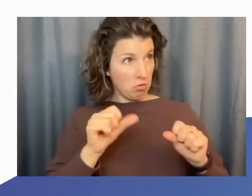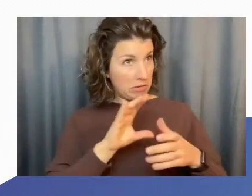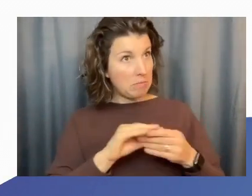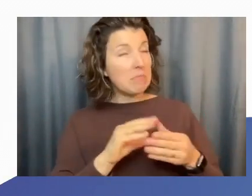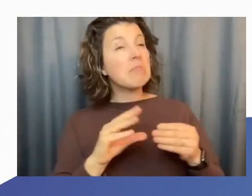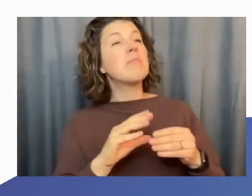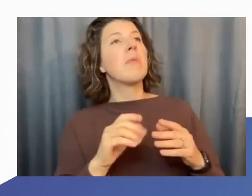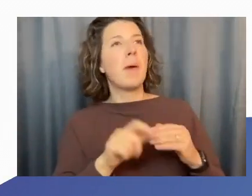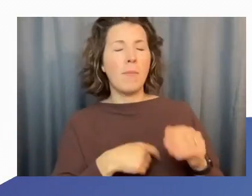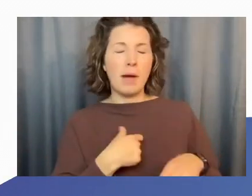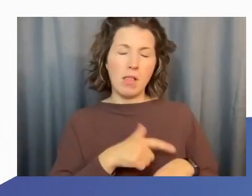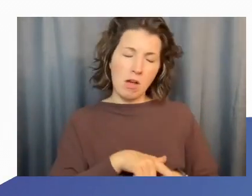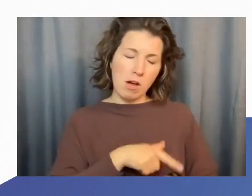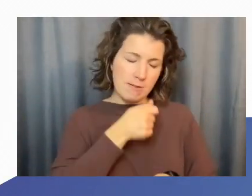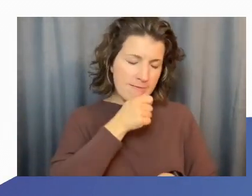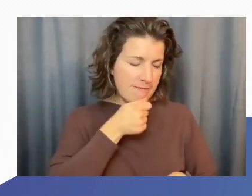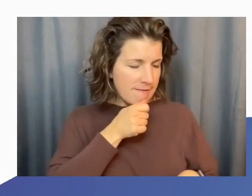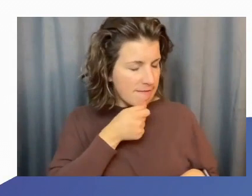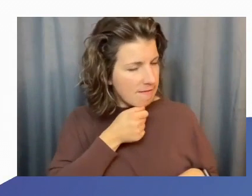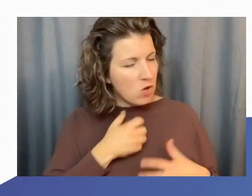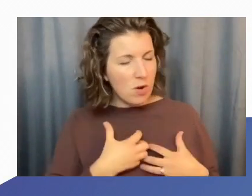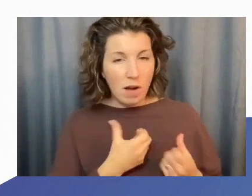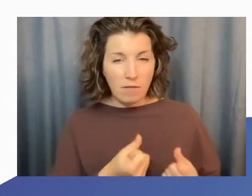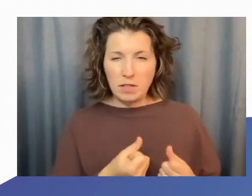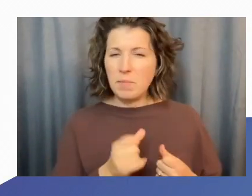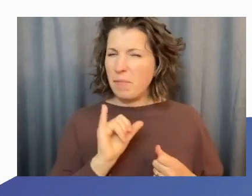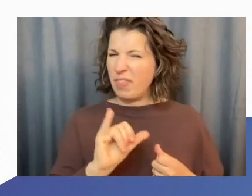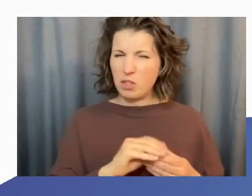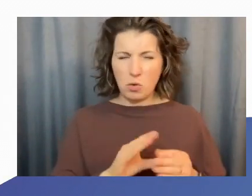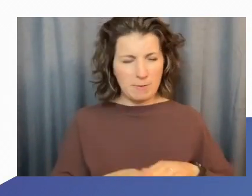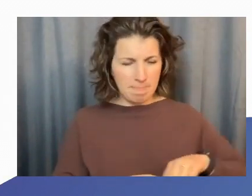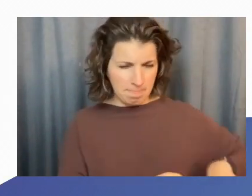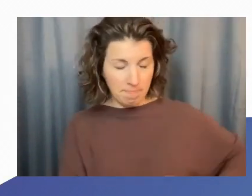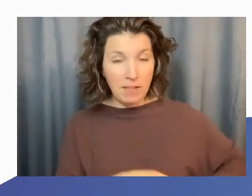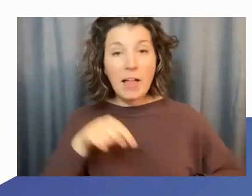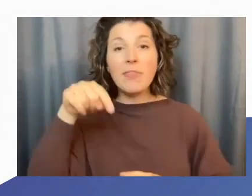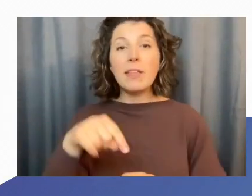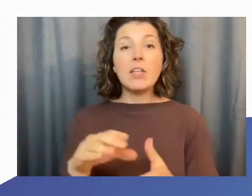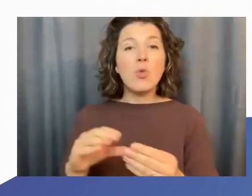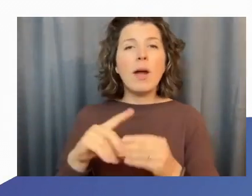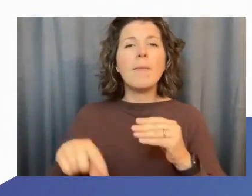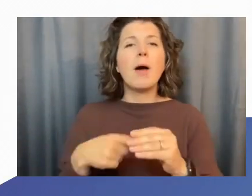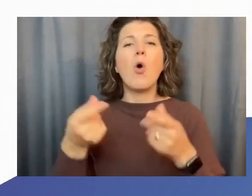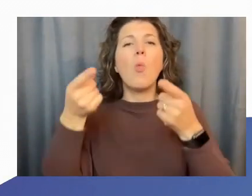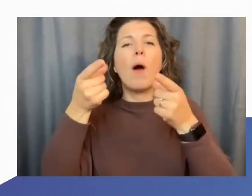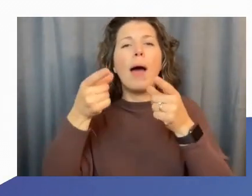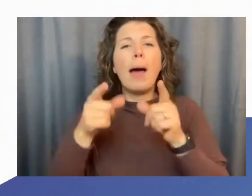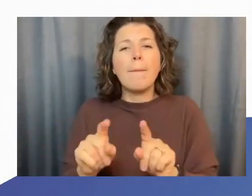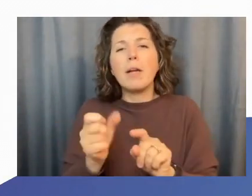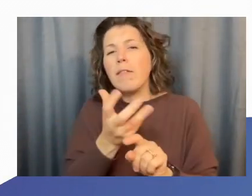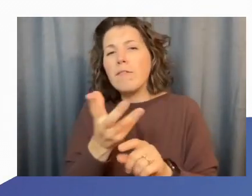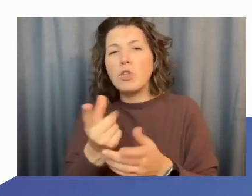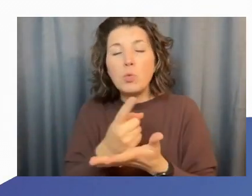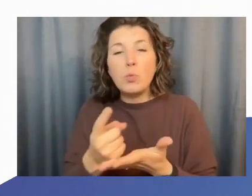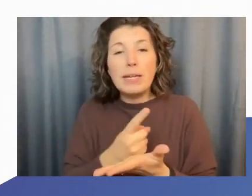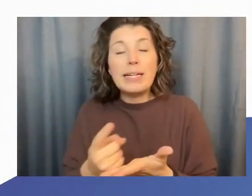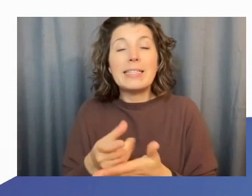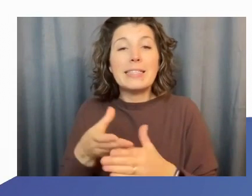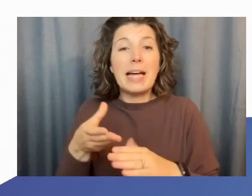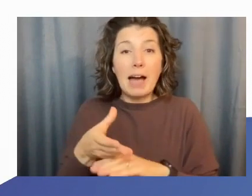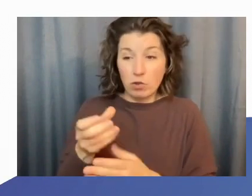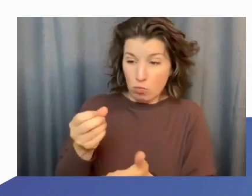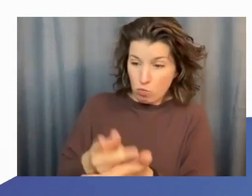I won't tell you that story either. This story is about what happened a few weeks after being approved for